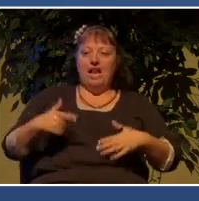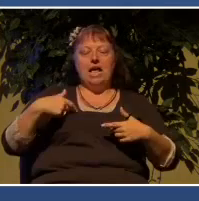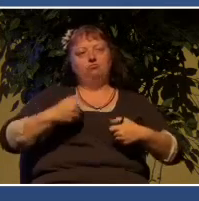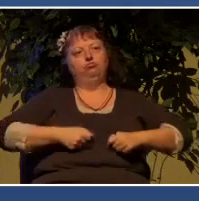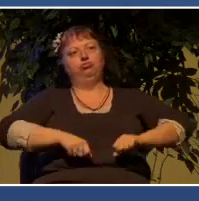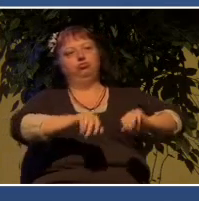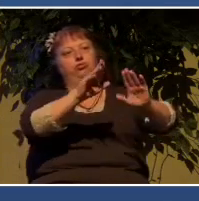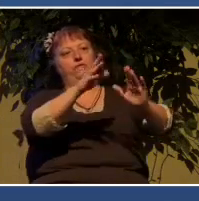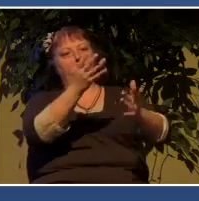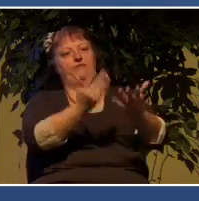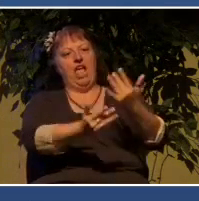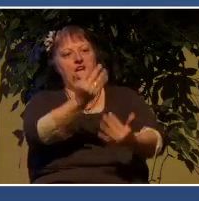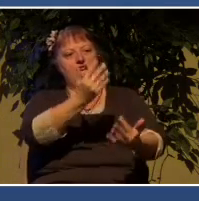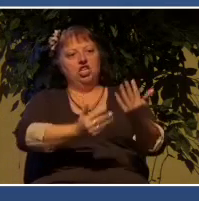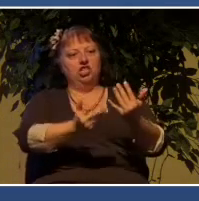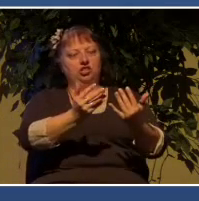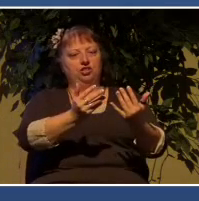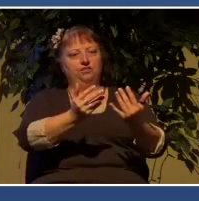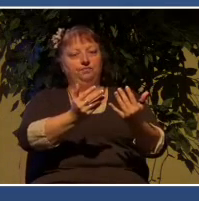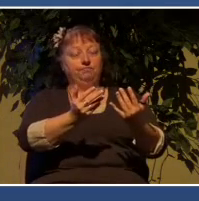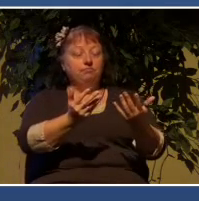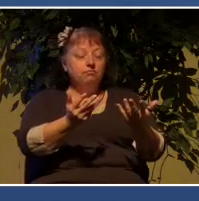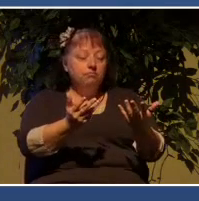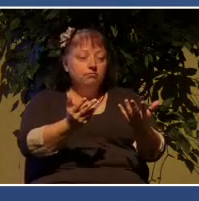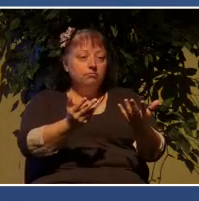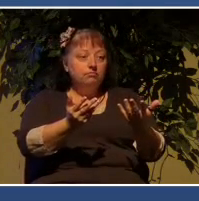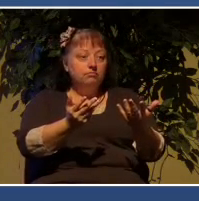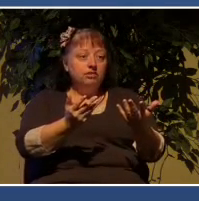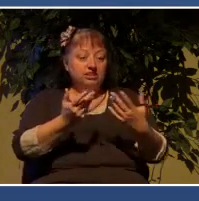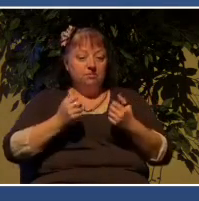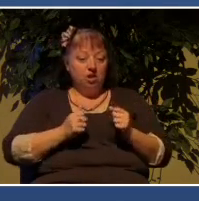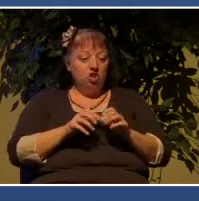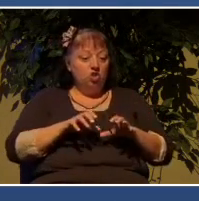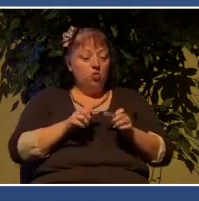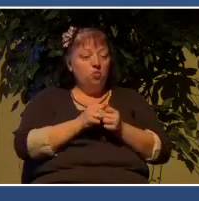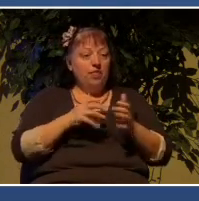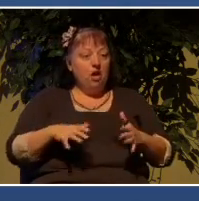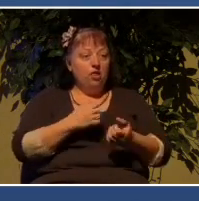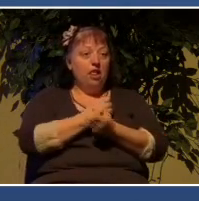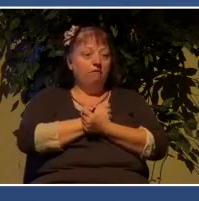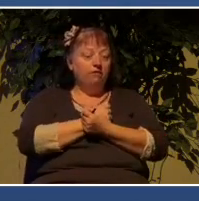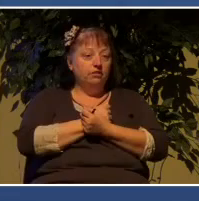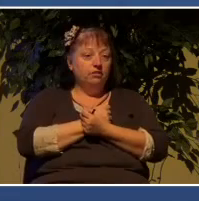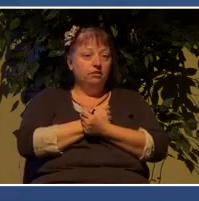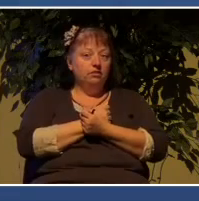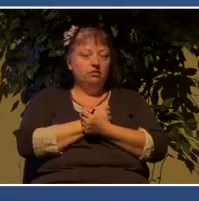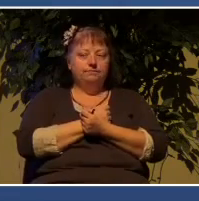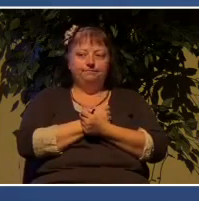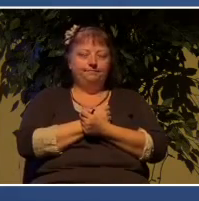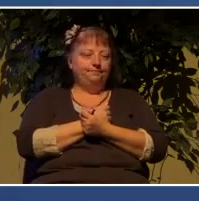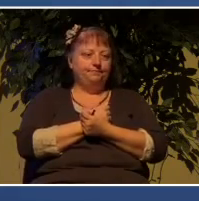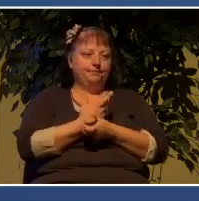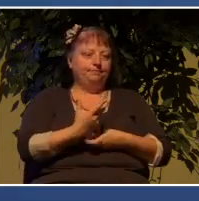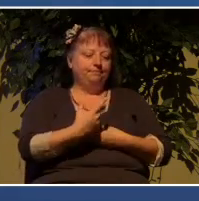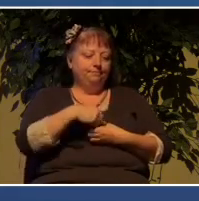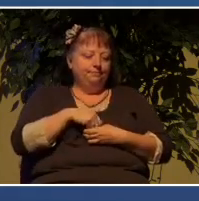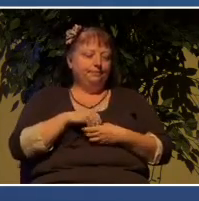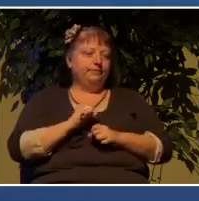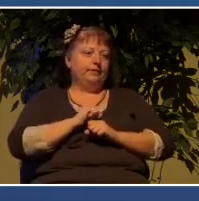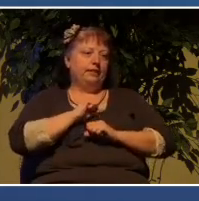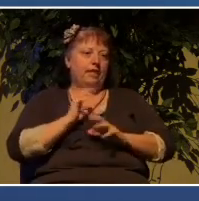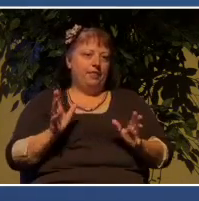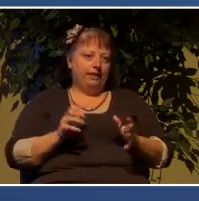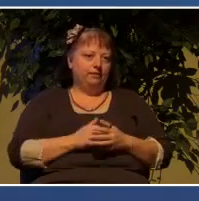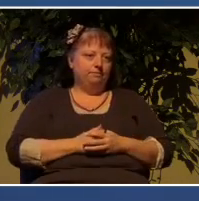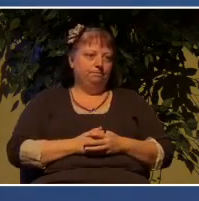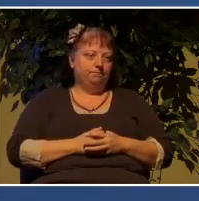have not love, I gain nothing. What's he saying? Well, he